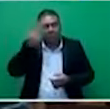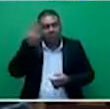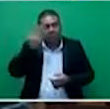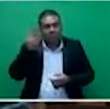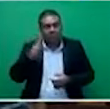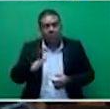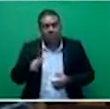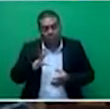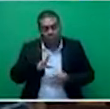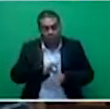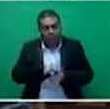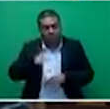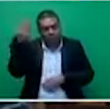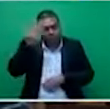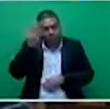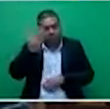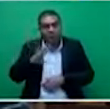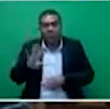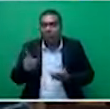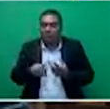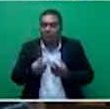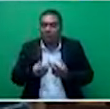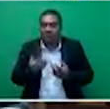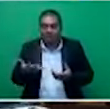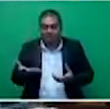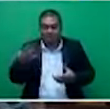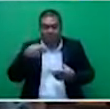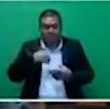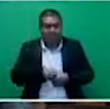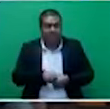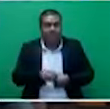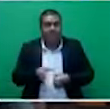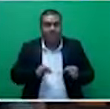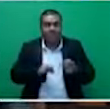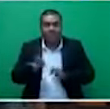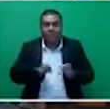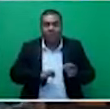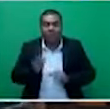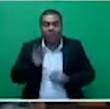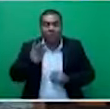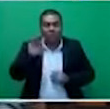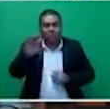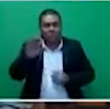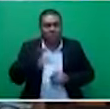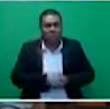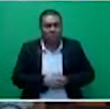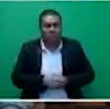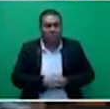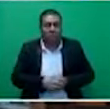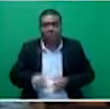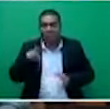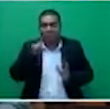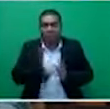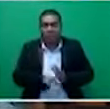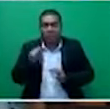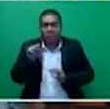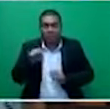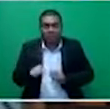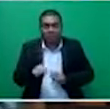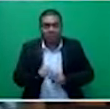hospital we are building today, and other infrastructure that we are investing in and indeed planning for the future. The cost of debt, as we know,